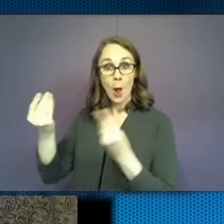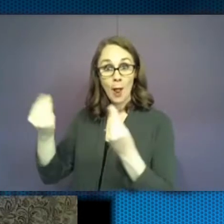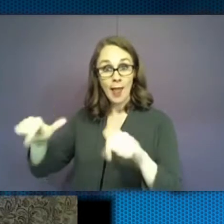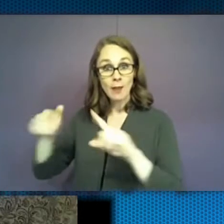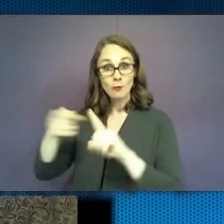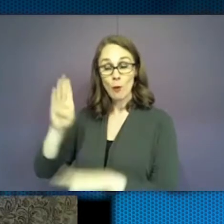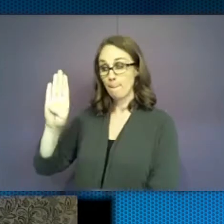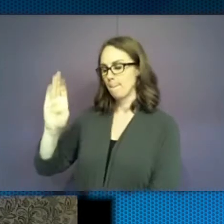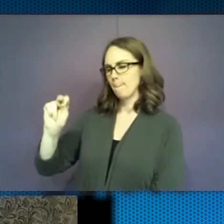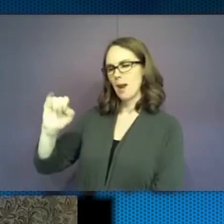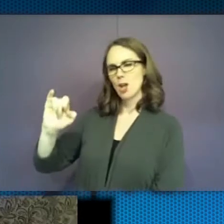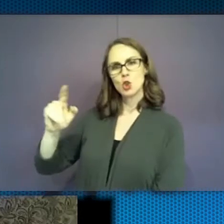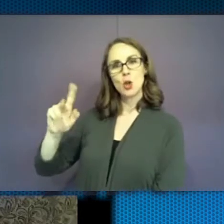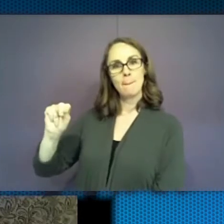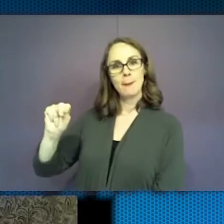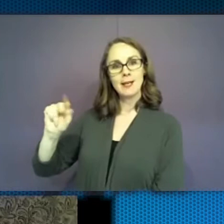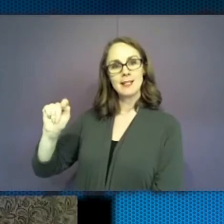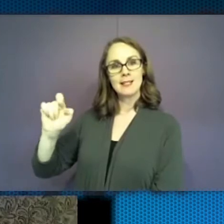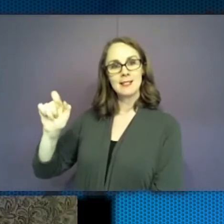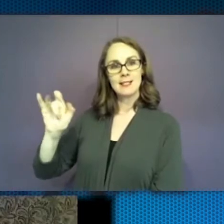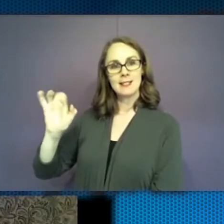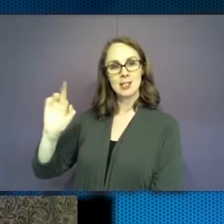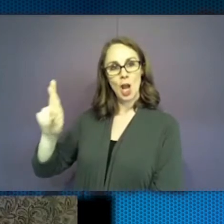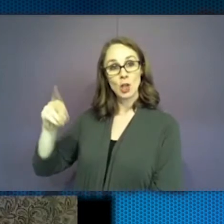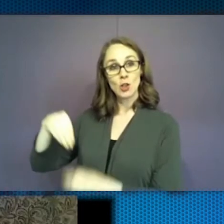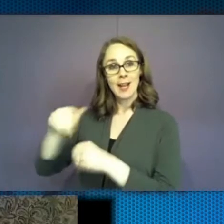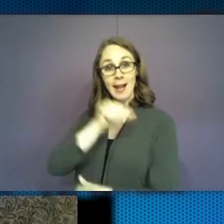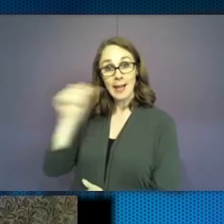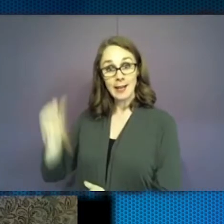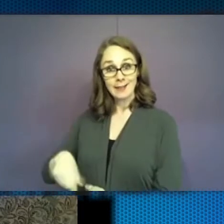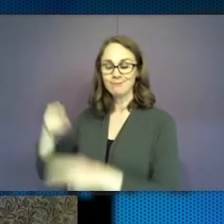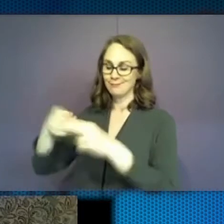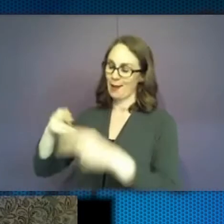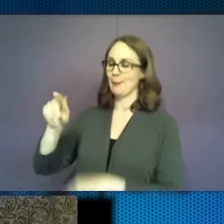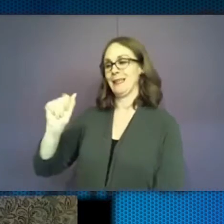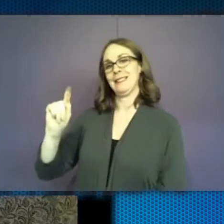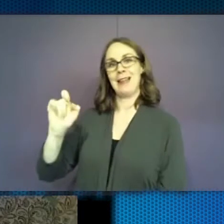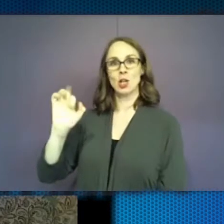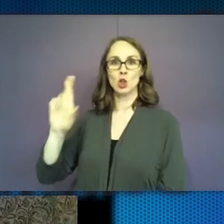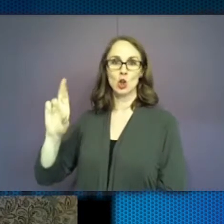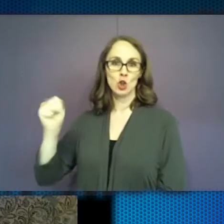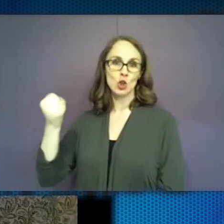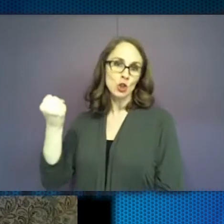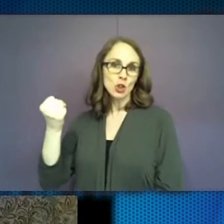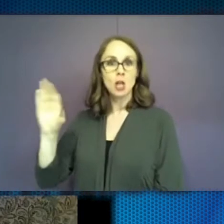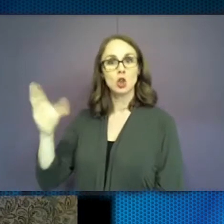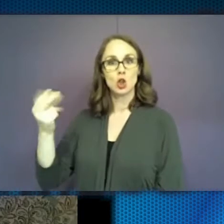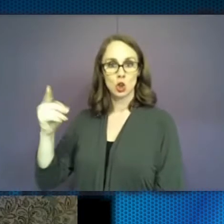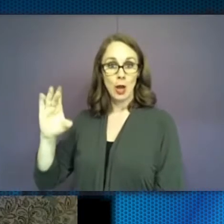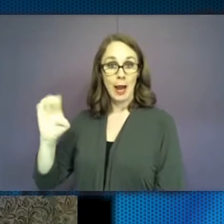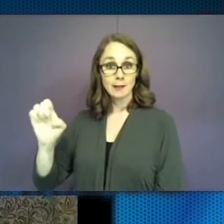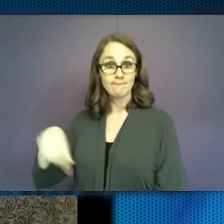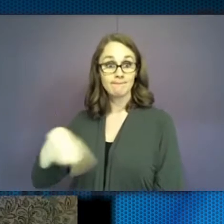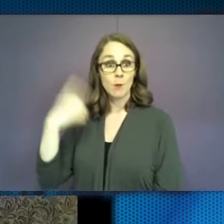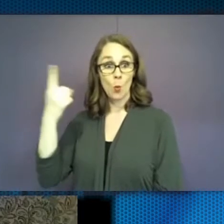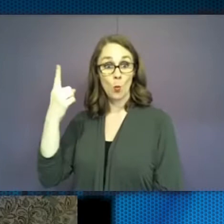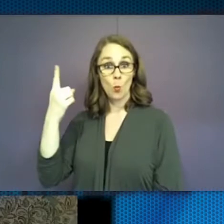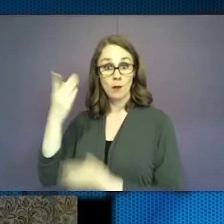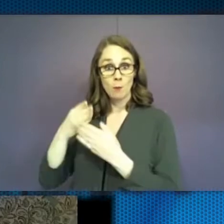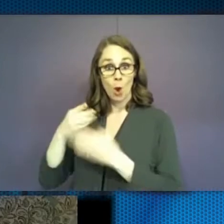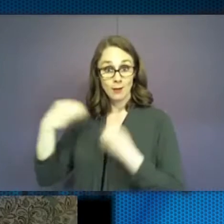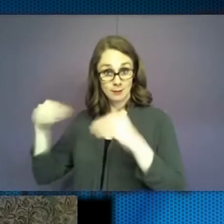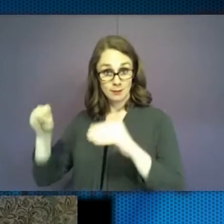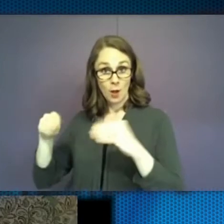Benjamin Tasker in Annapolis. He named the land Tasker's Chance. And one of the provisions of the sale stipulated that the